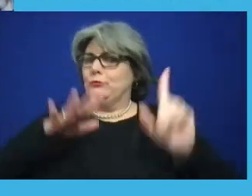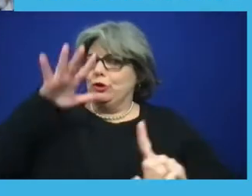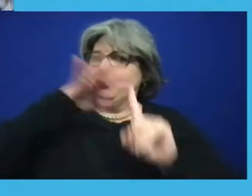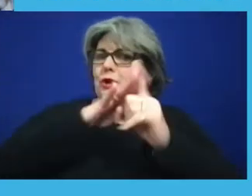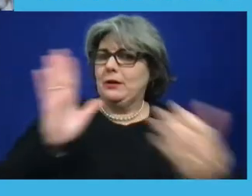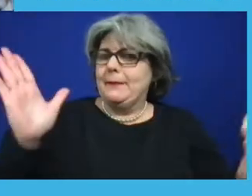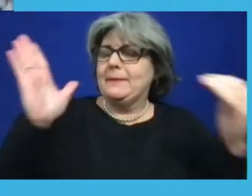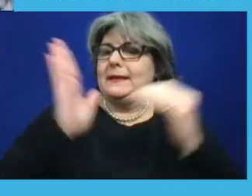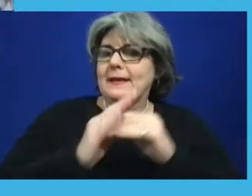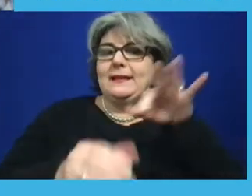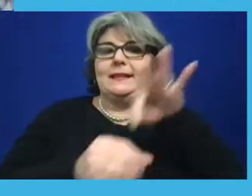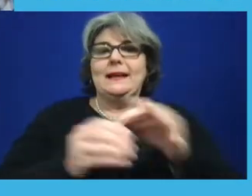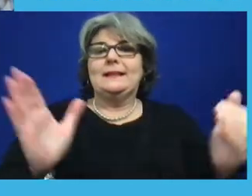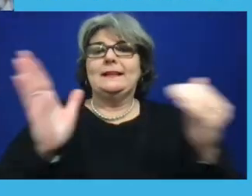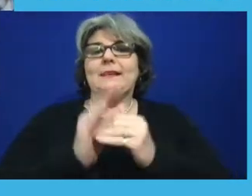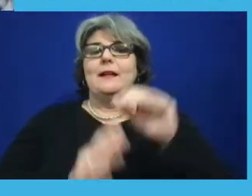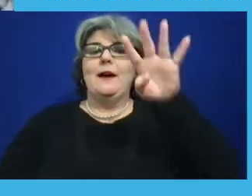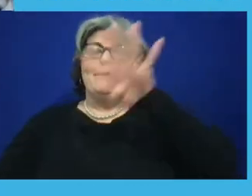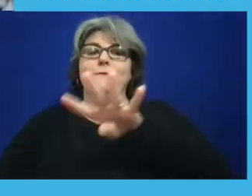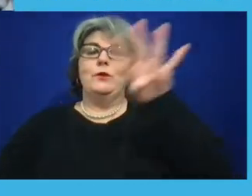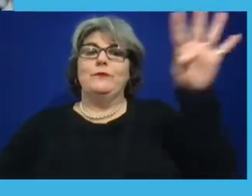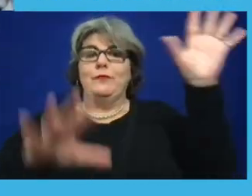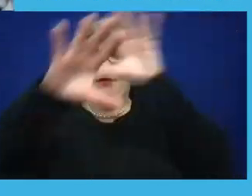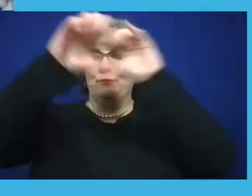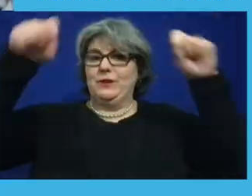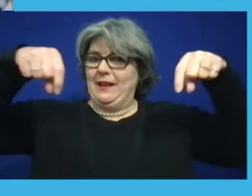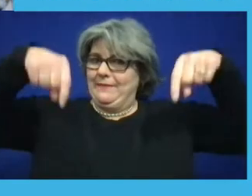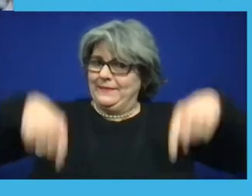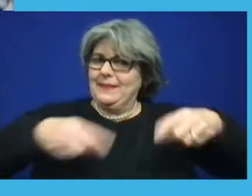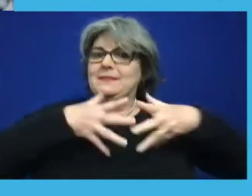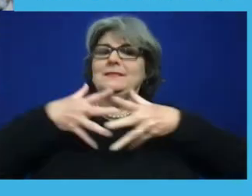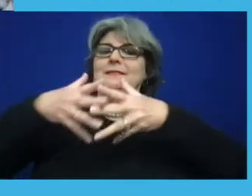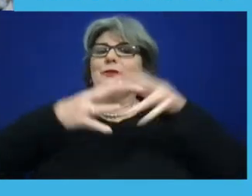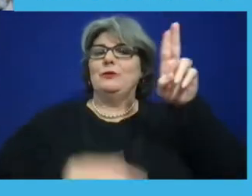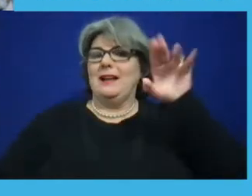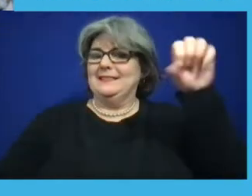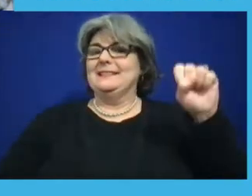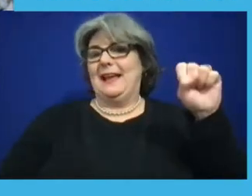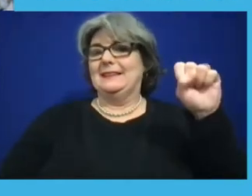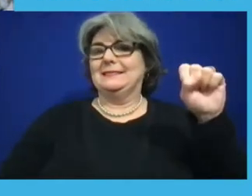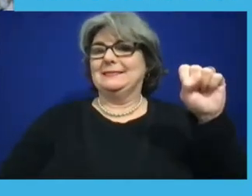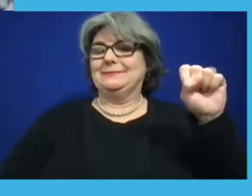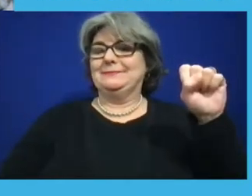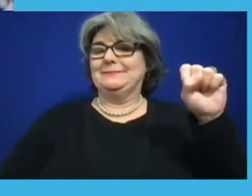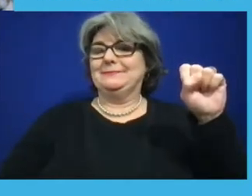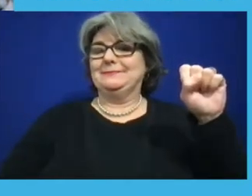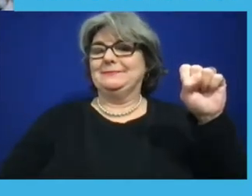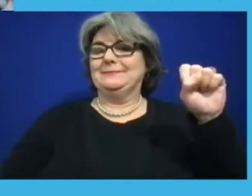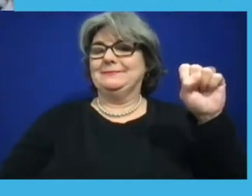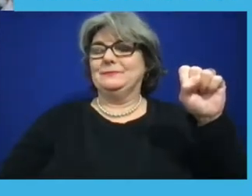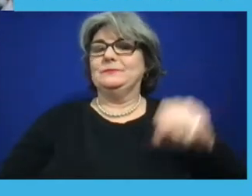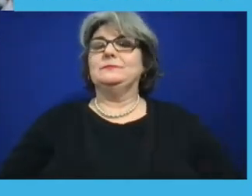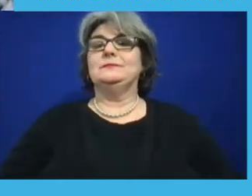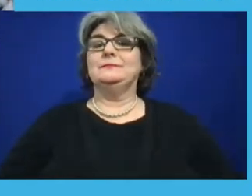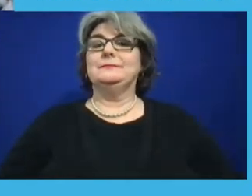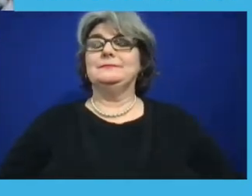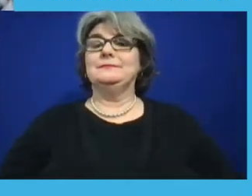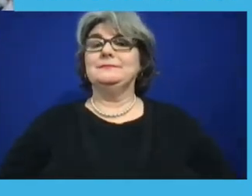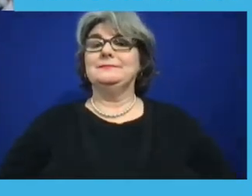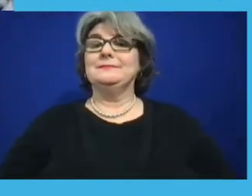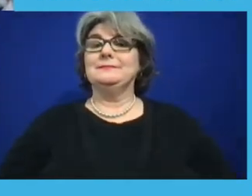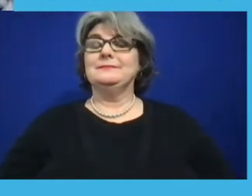In 2012, when they said we were done, we came back and we reelected the 44th president of this United